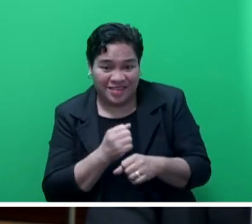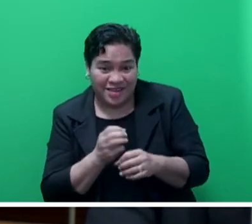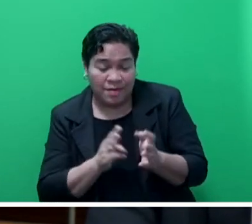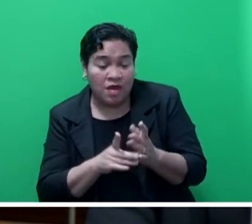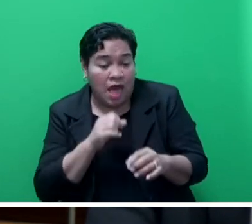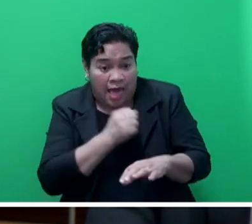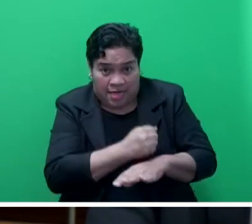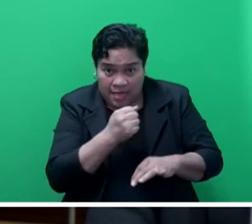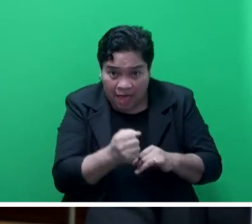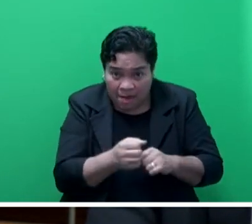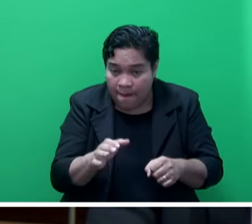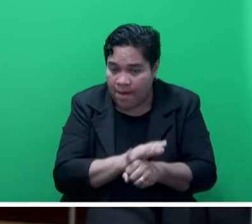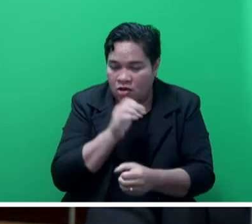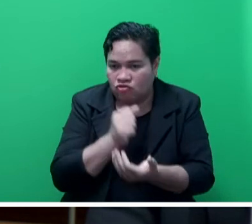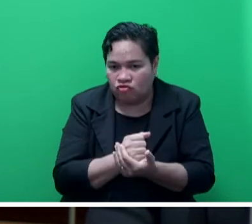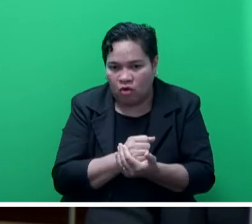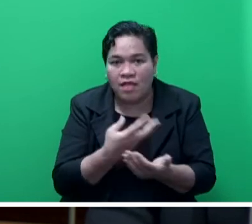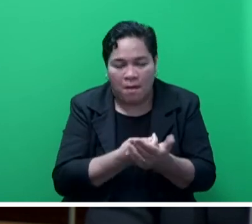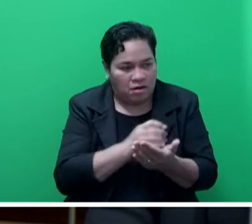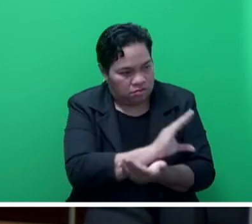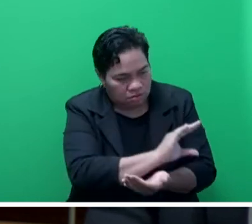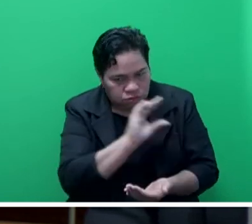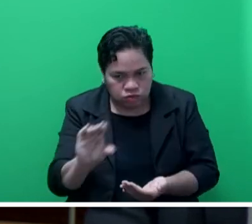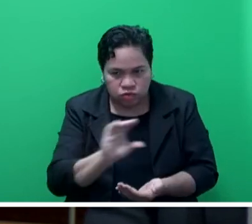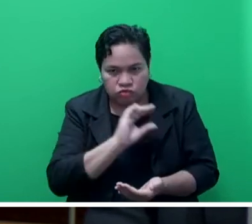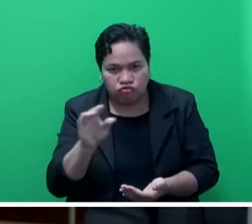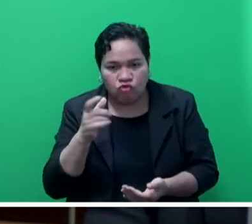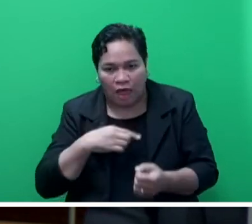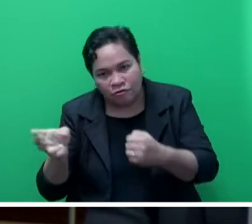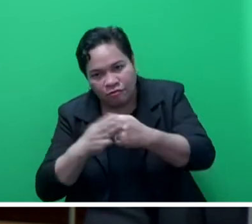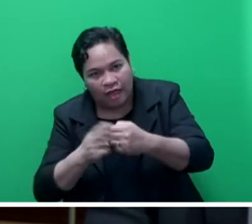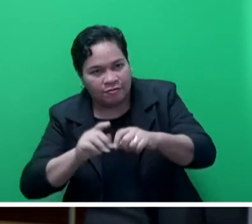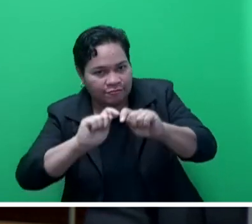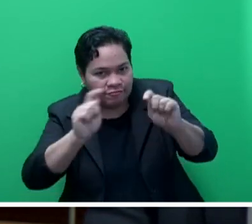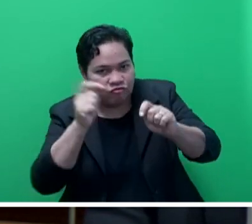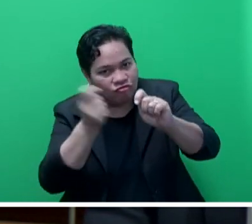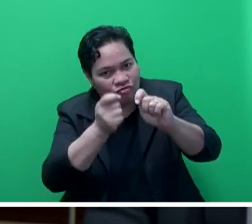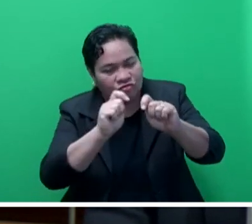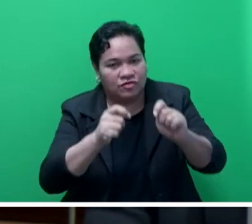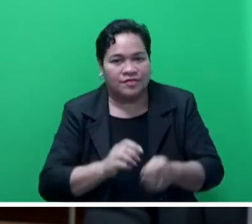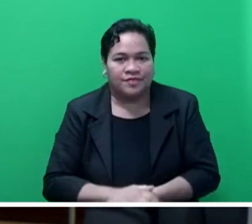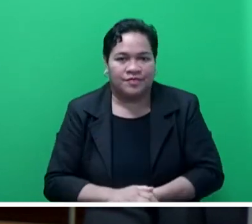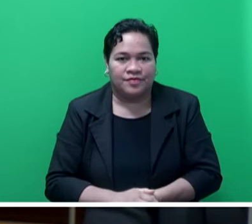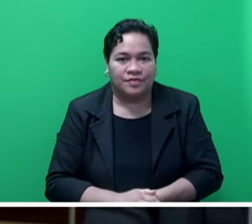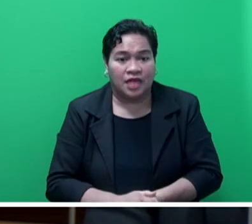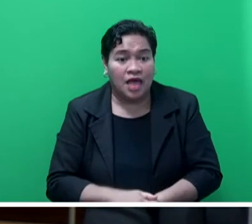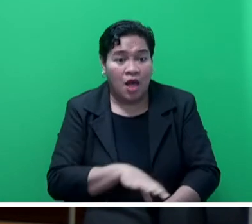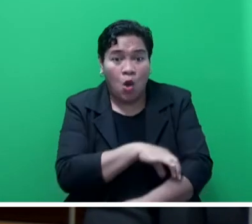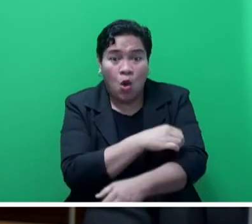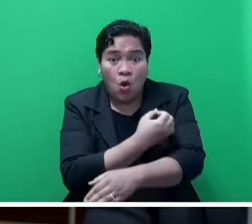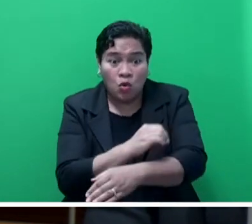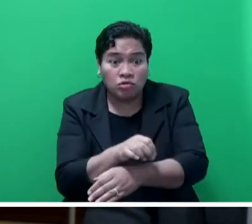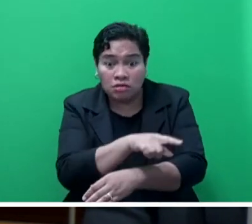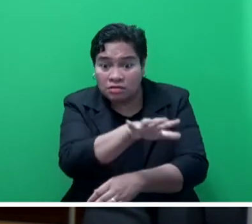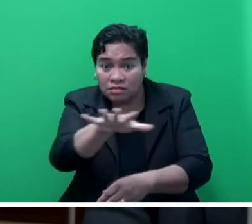actually ensures continued budgetary support for the upkeep of these ATONs, sir. Our seas, Honourable Speaker, sir, unlike